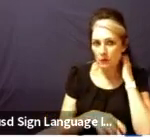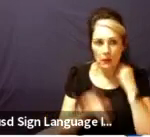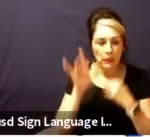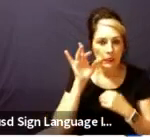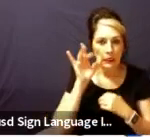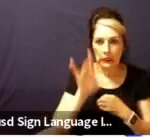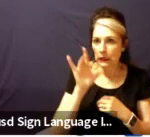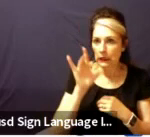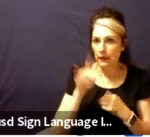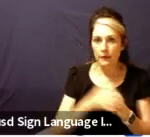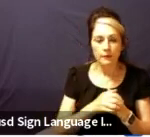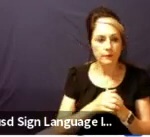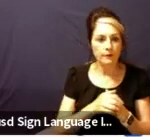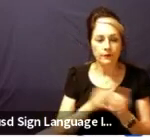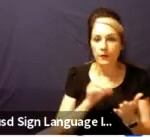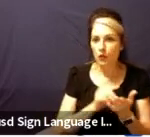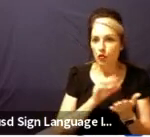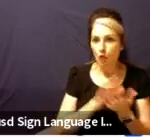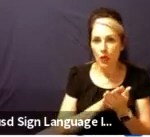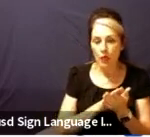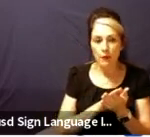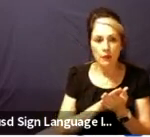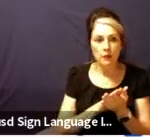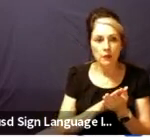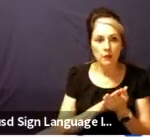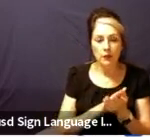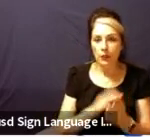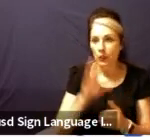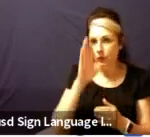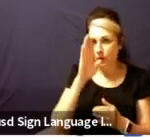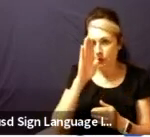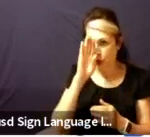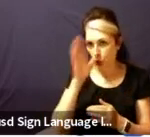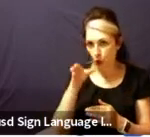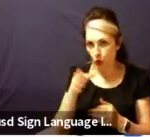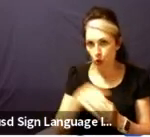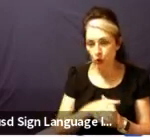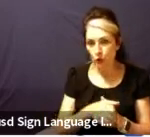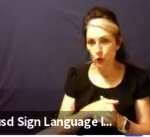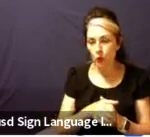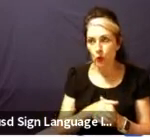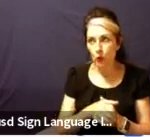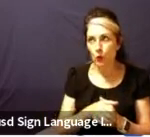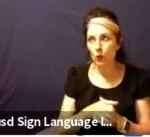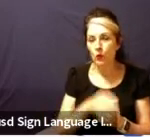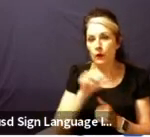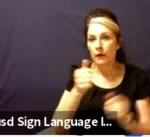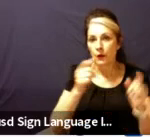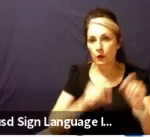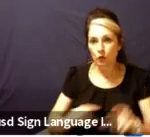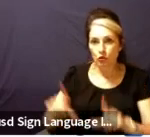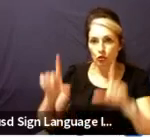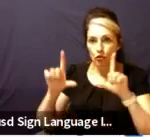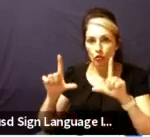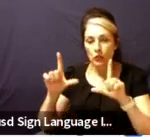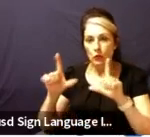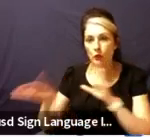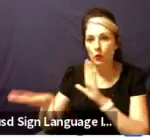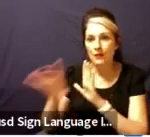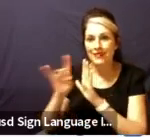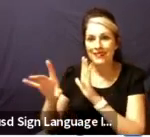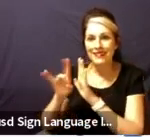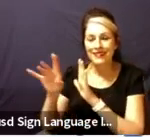select document, and it will take you um, to another screen where you would select